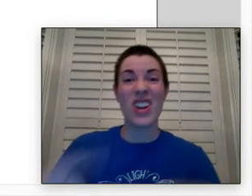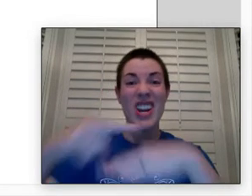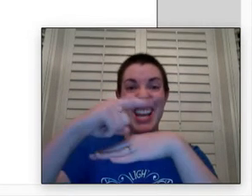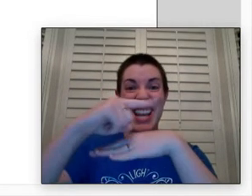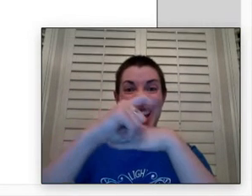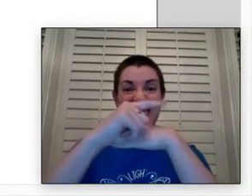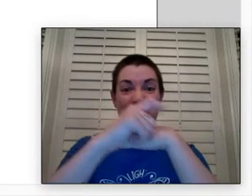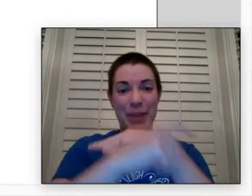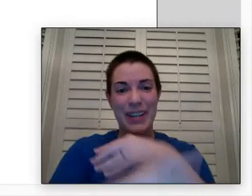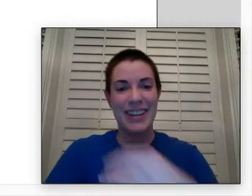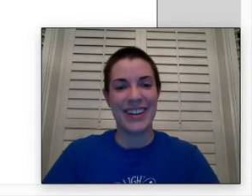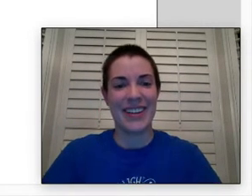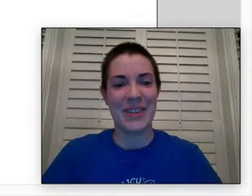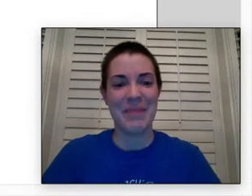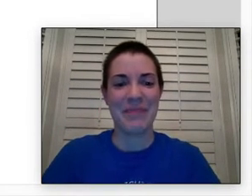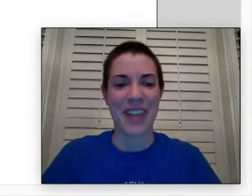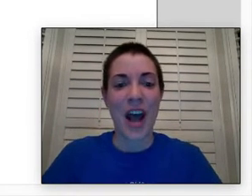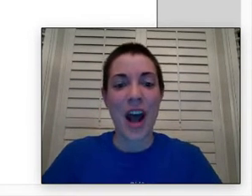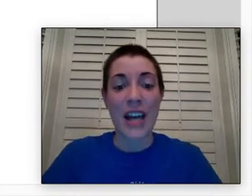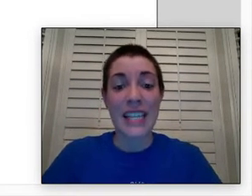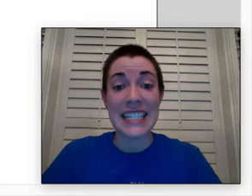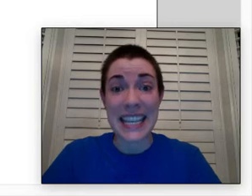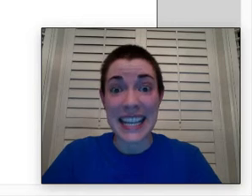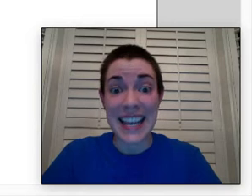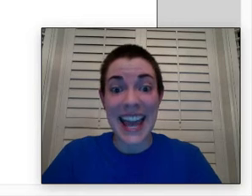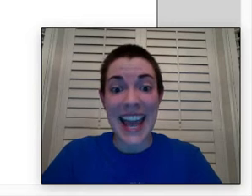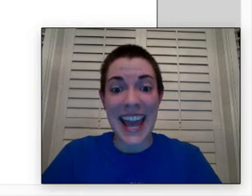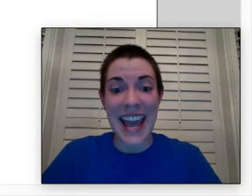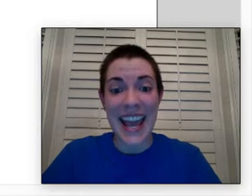word caterpillar.